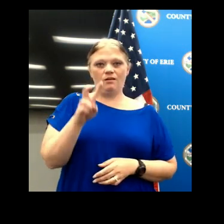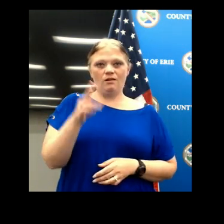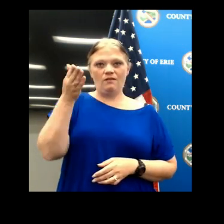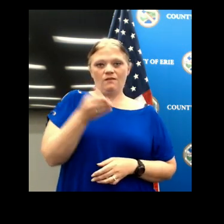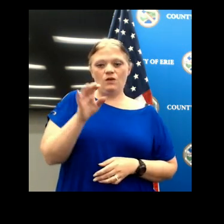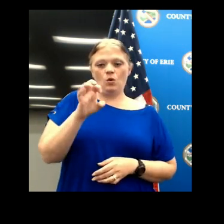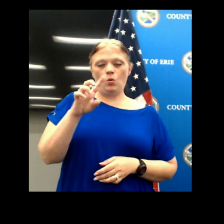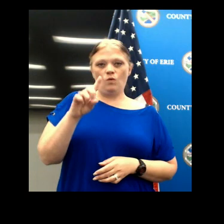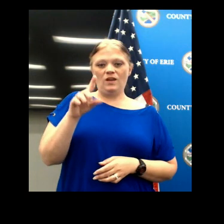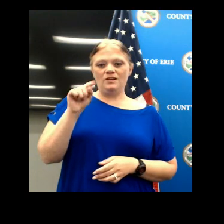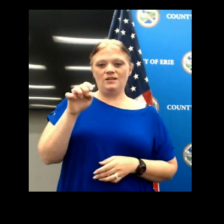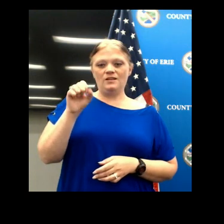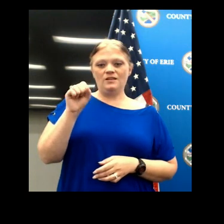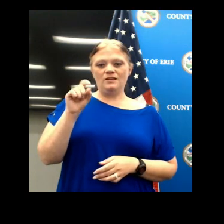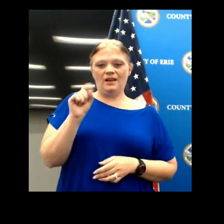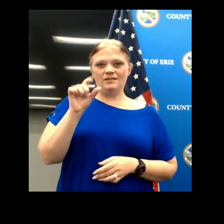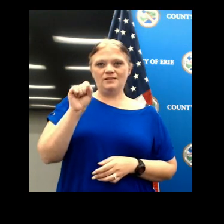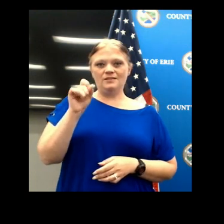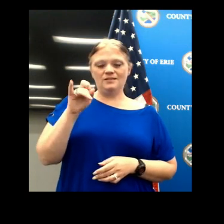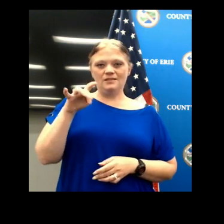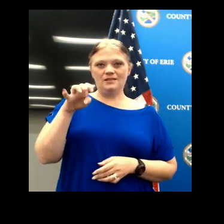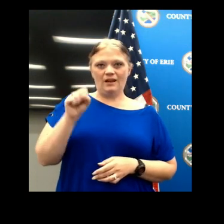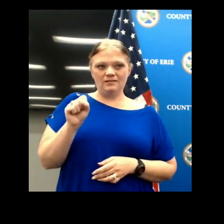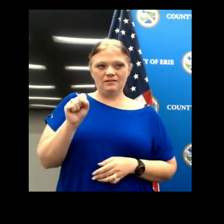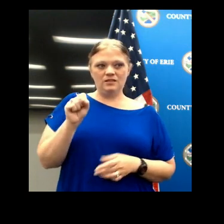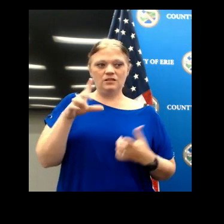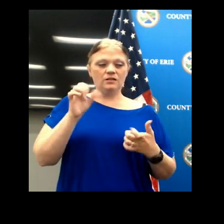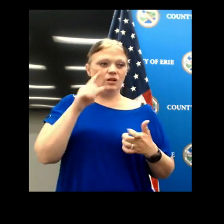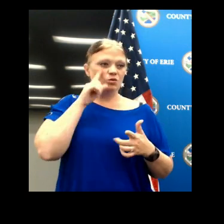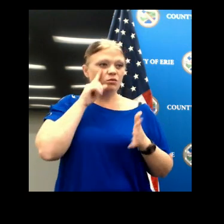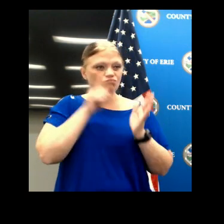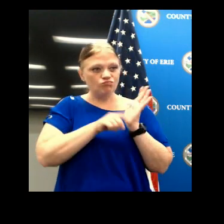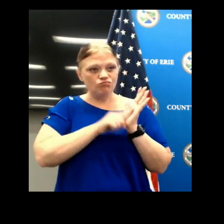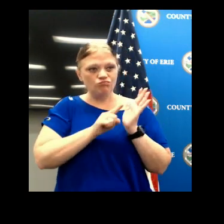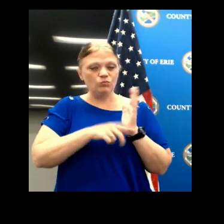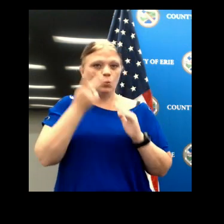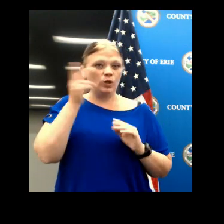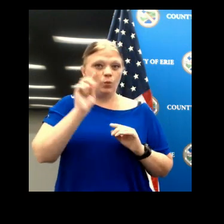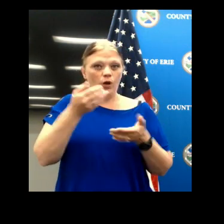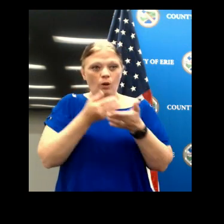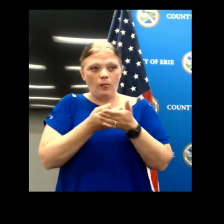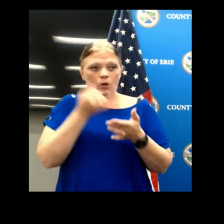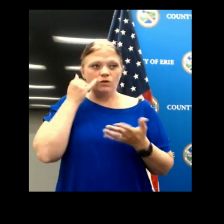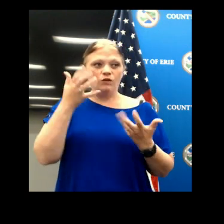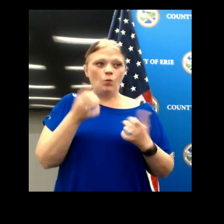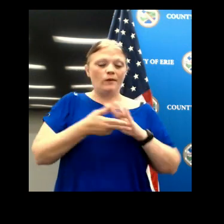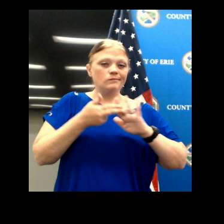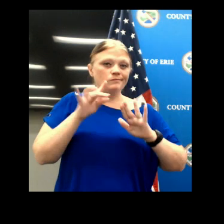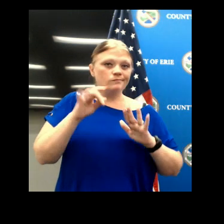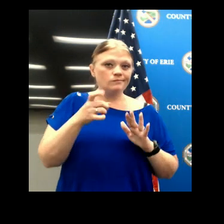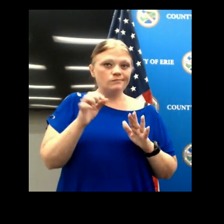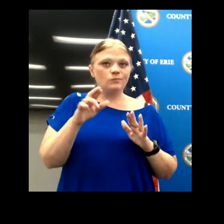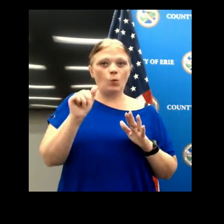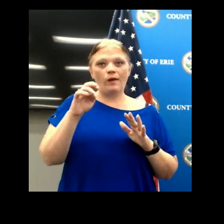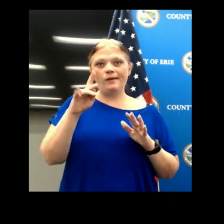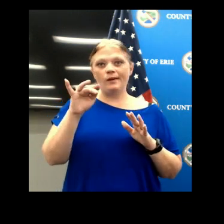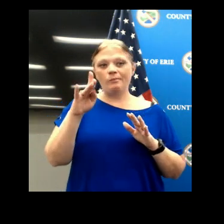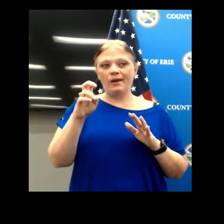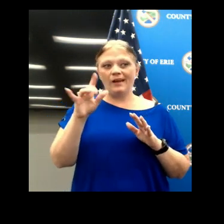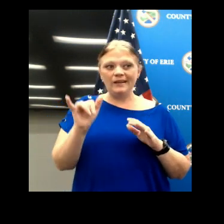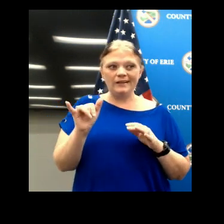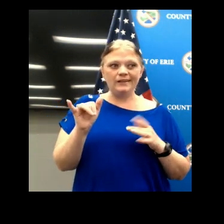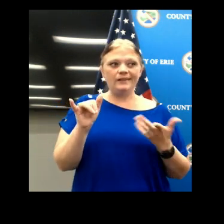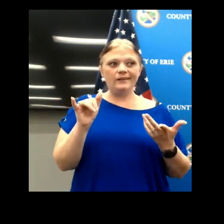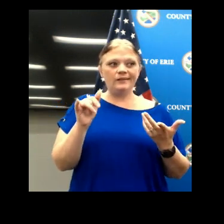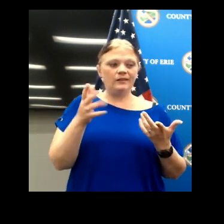test sites, and look at where is a testing site near you if you want diagnostic testing or antibody testing,